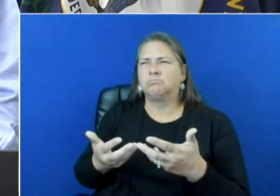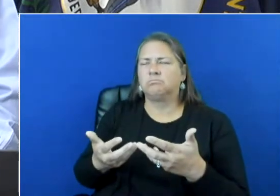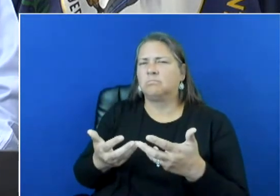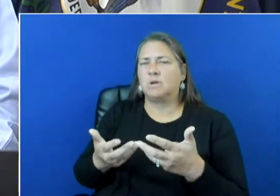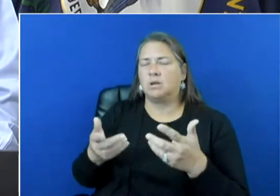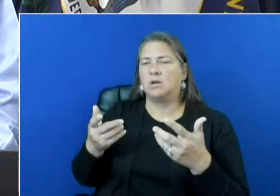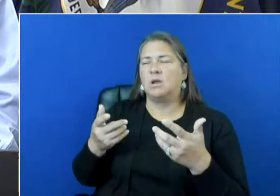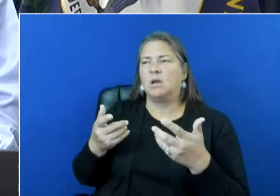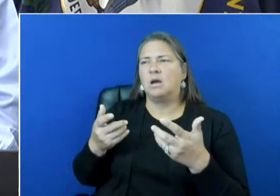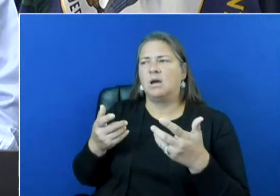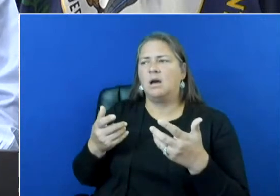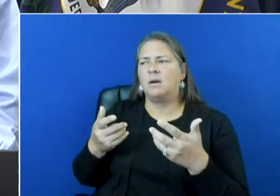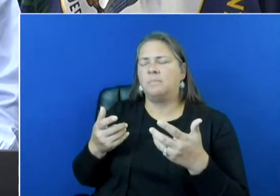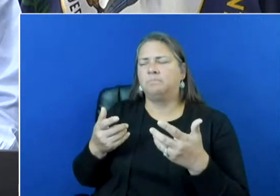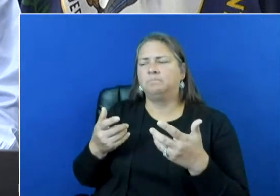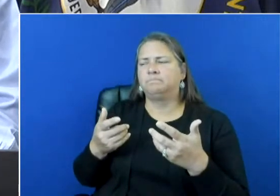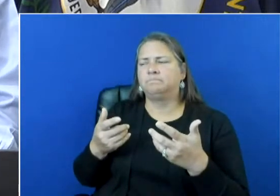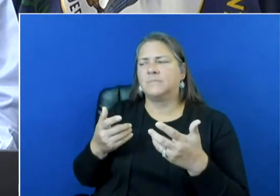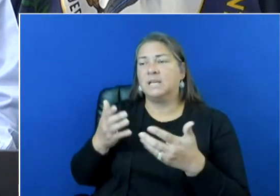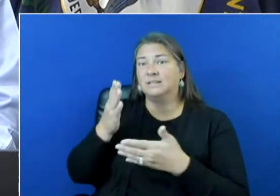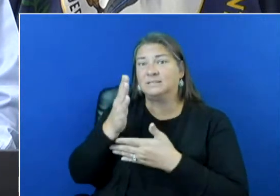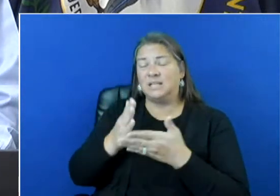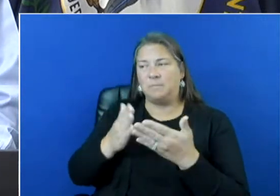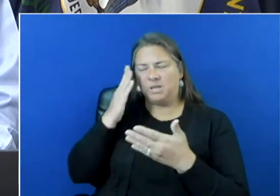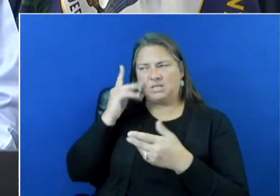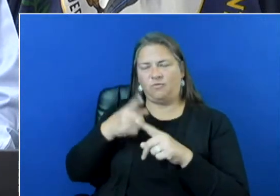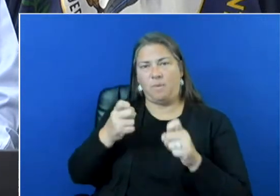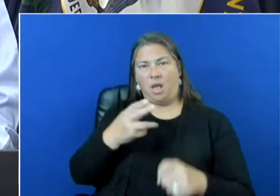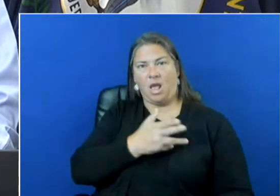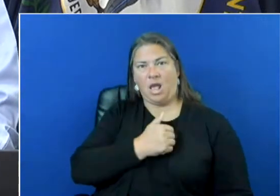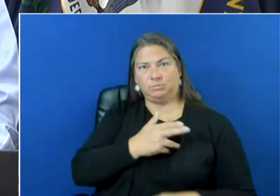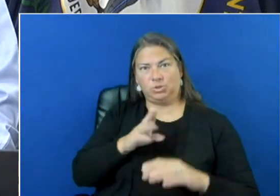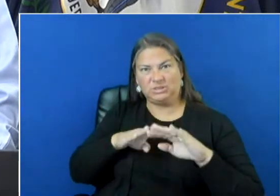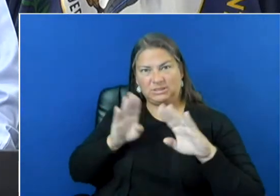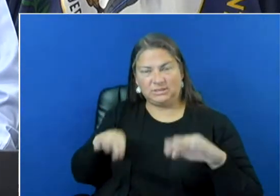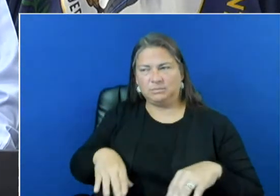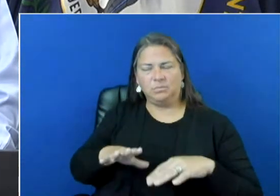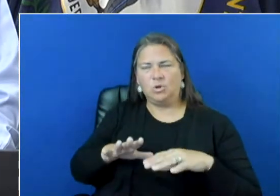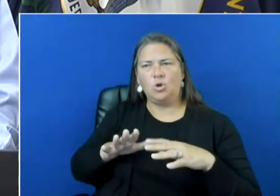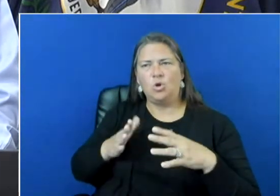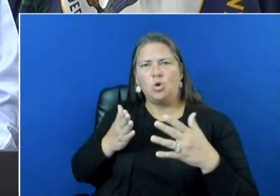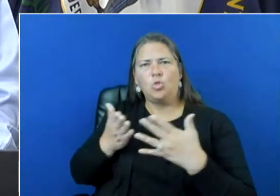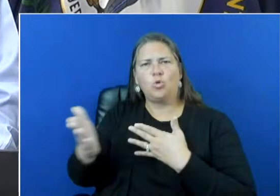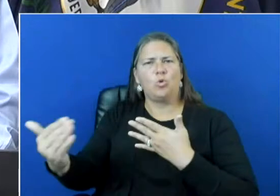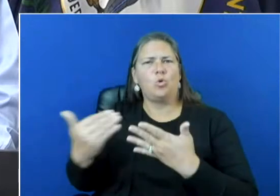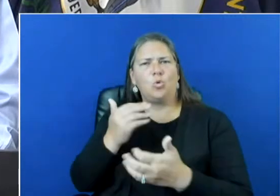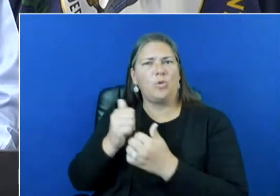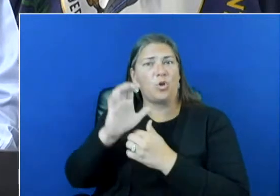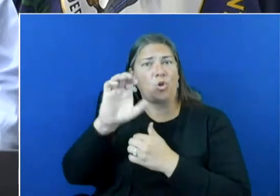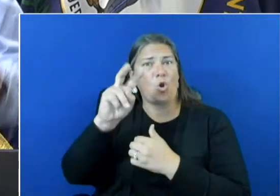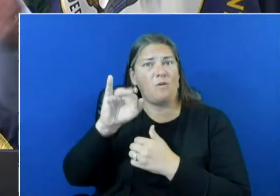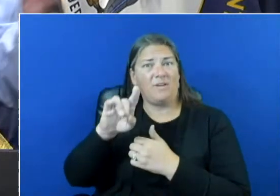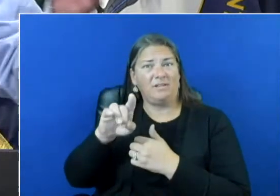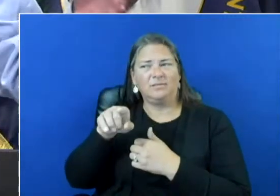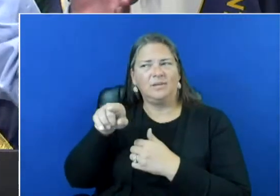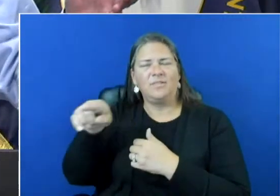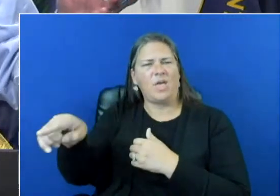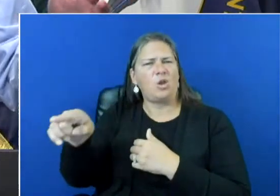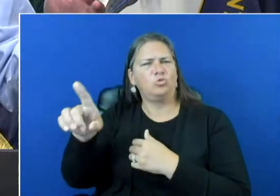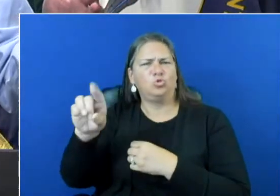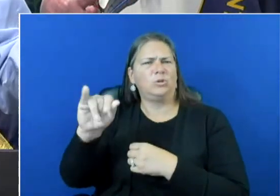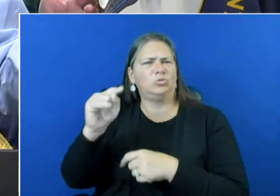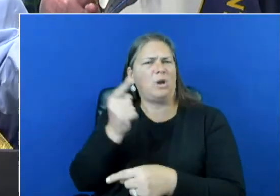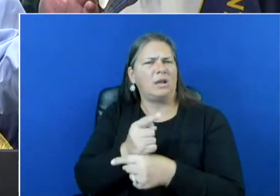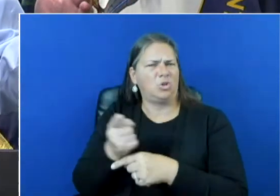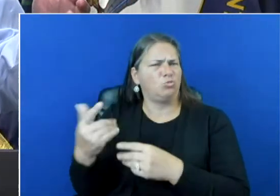And part of that is because what I've seen from our hospital systems all the way through COVID. They don't have to be told. They do the responsible thing to make sure that